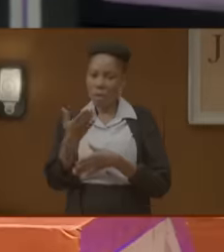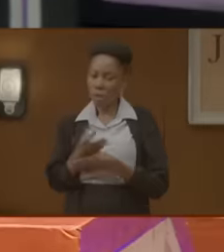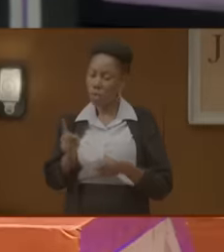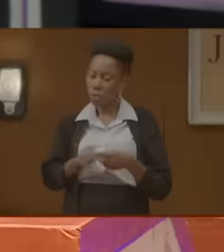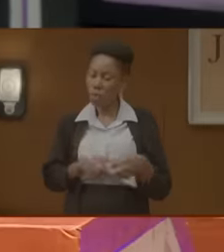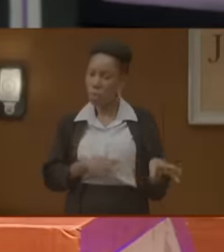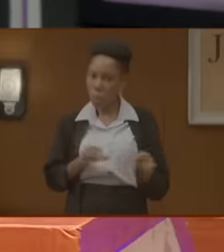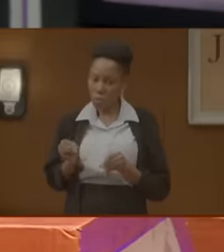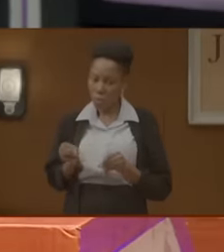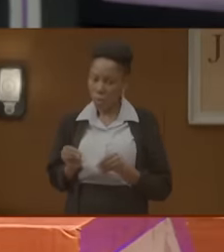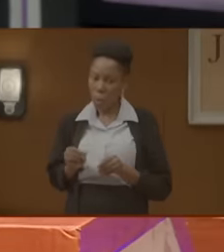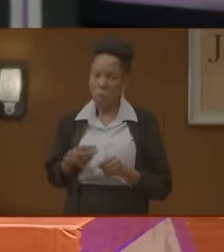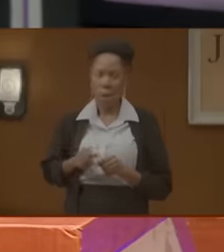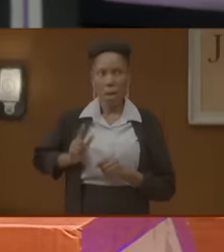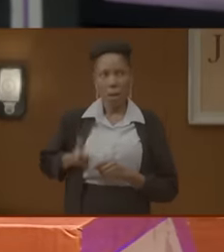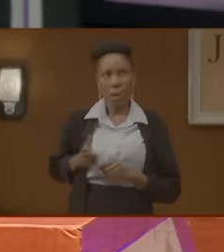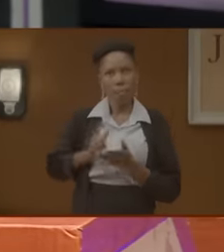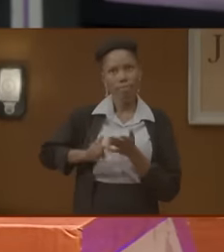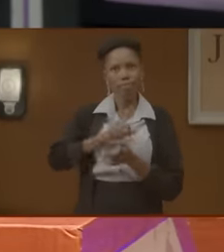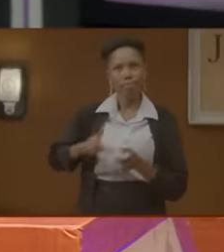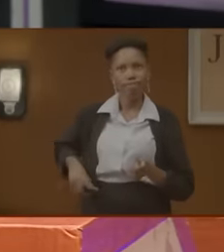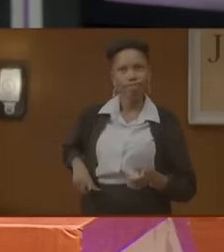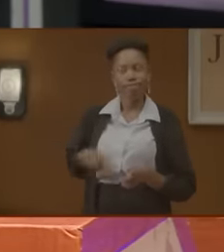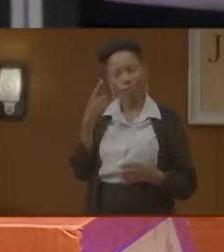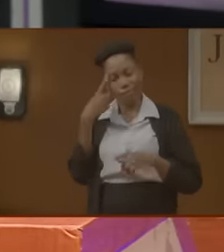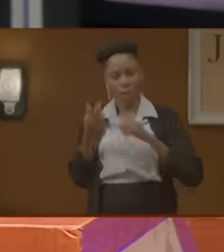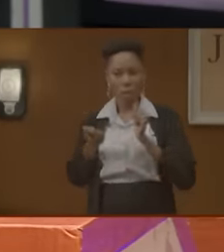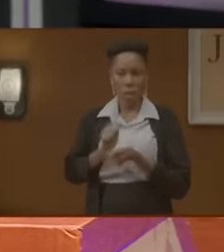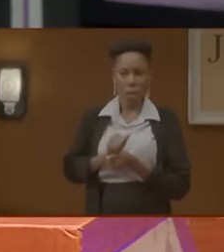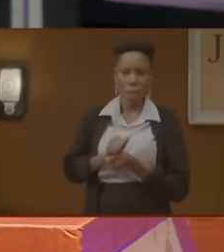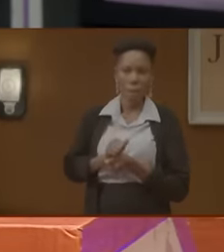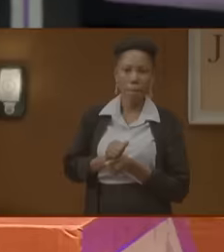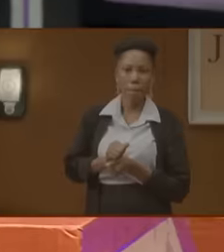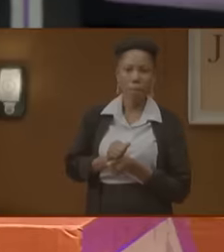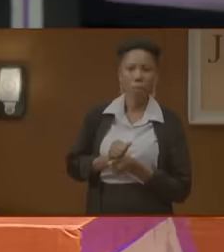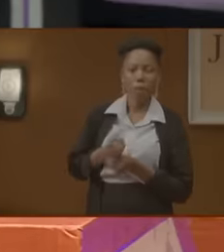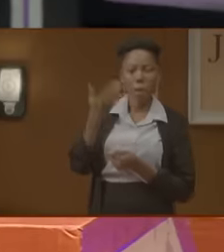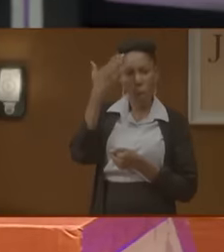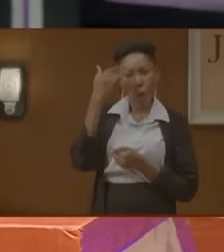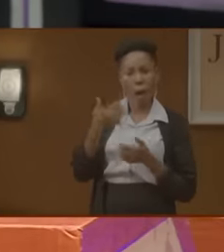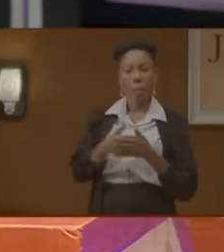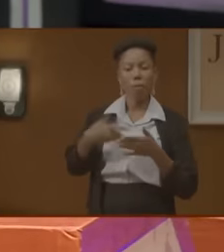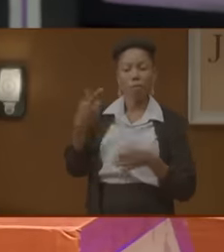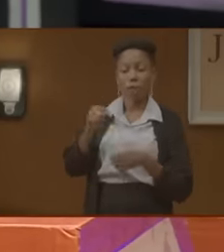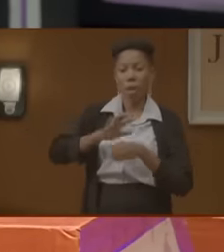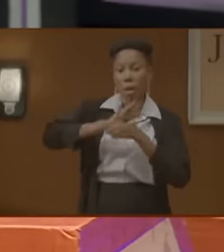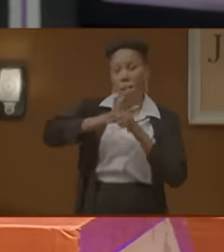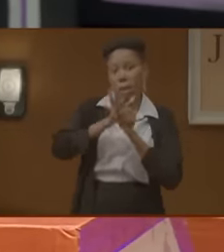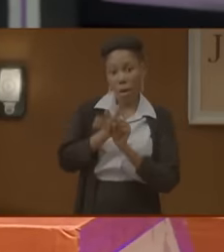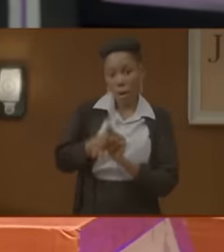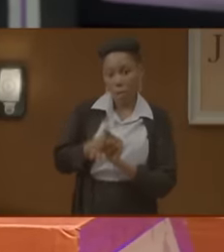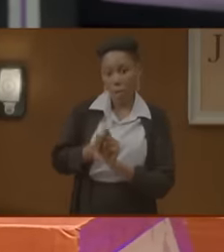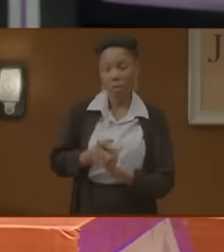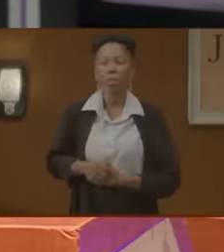us and we stayed January, February before the NSAS, the COVID-19 started.